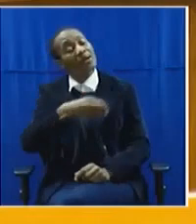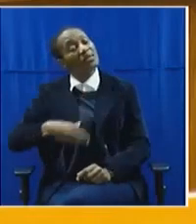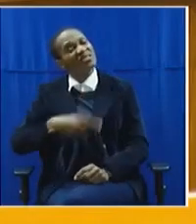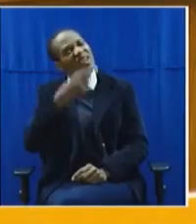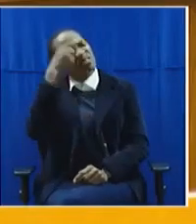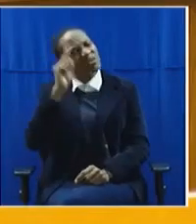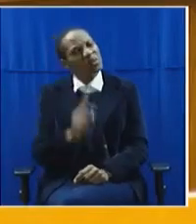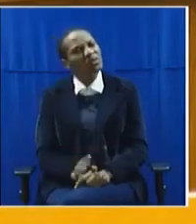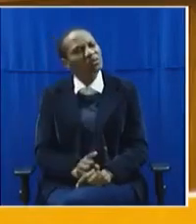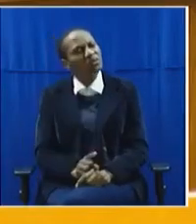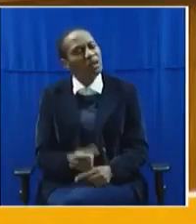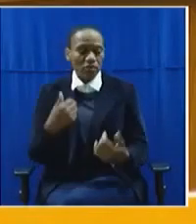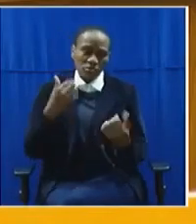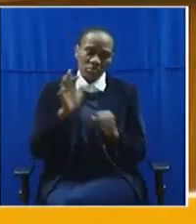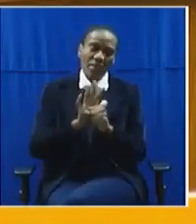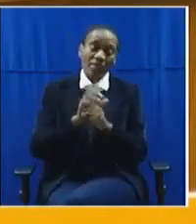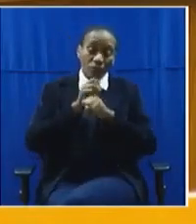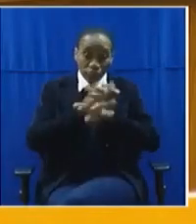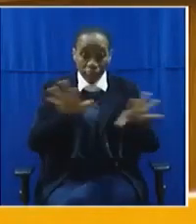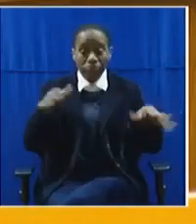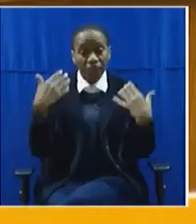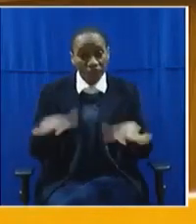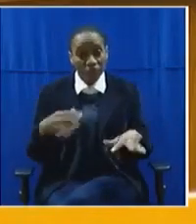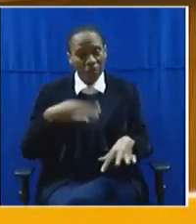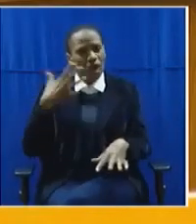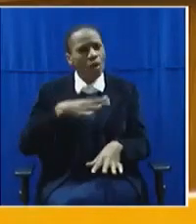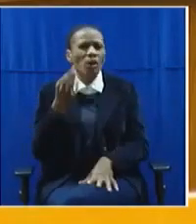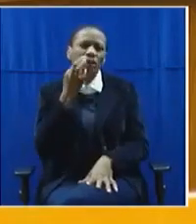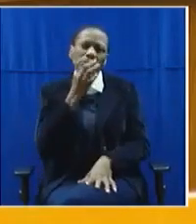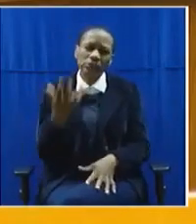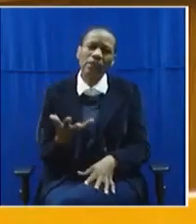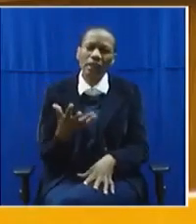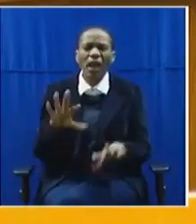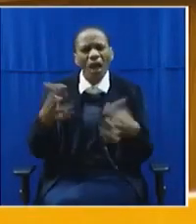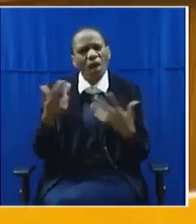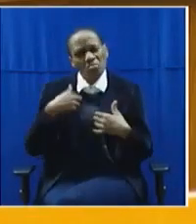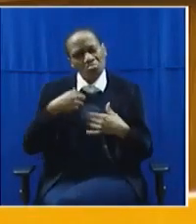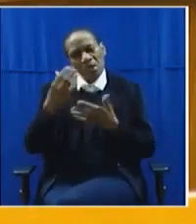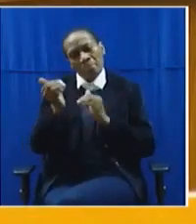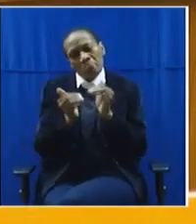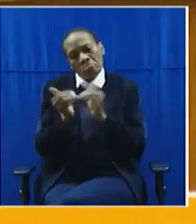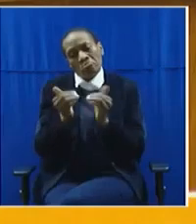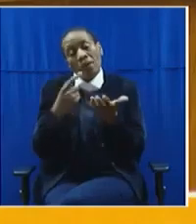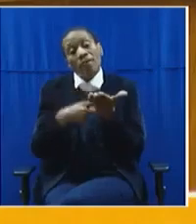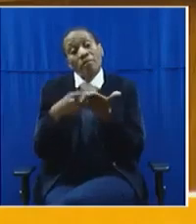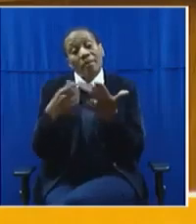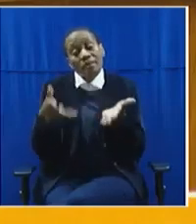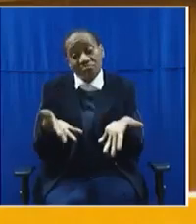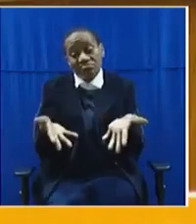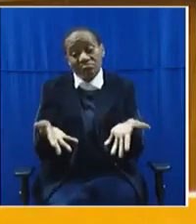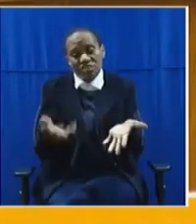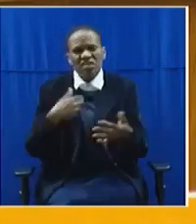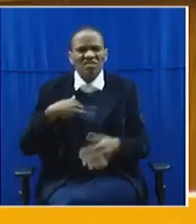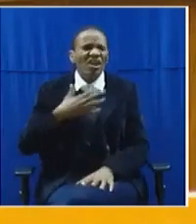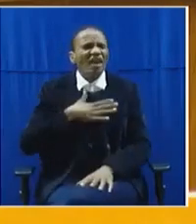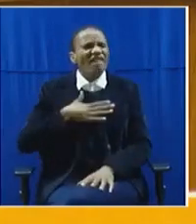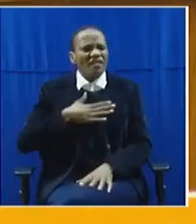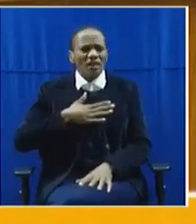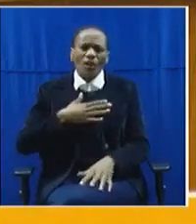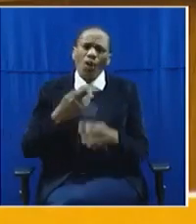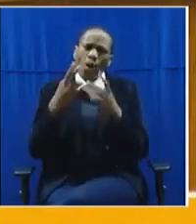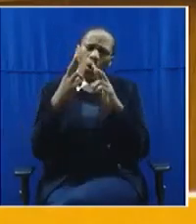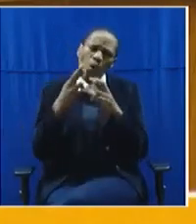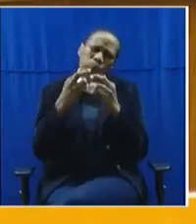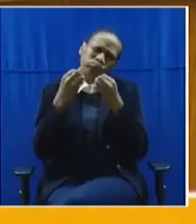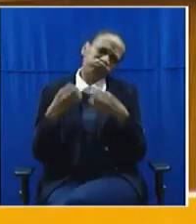against this background that I had great difficulty in preparing for today's debate. In part because I felt a deep sense of hopelessness